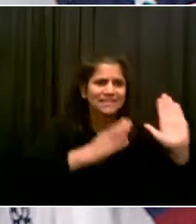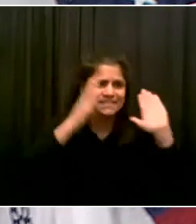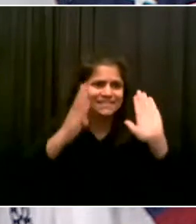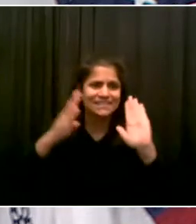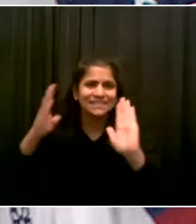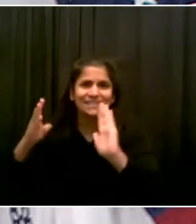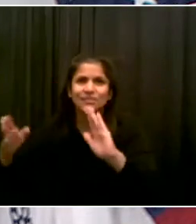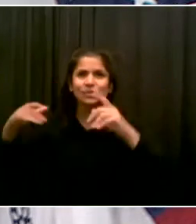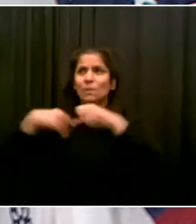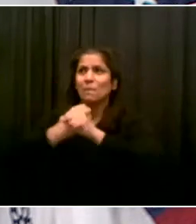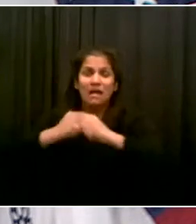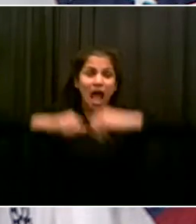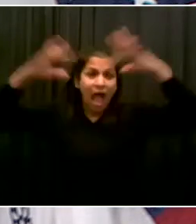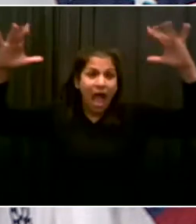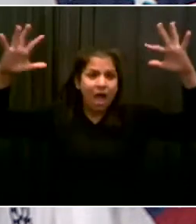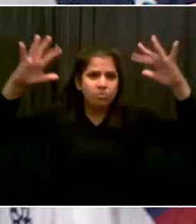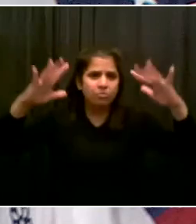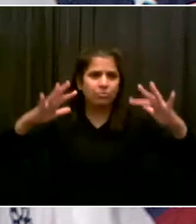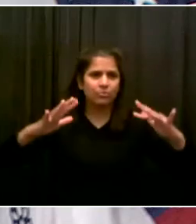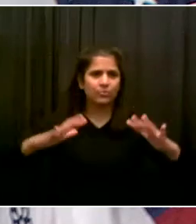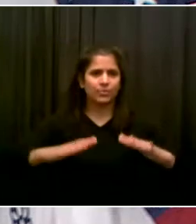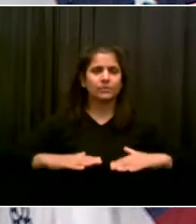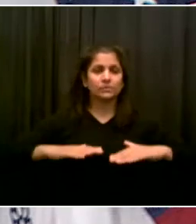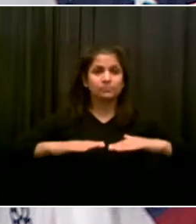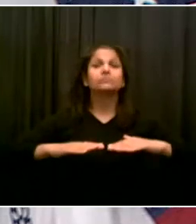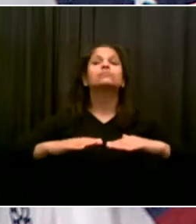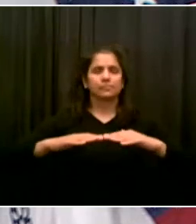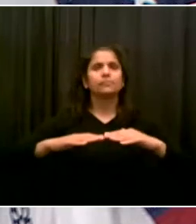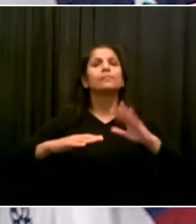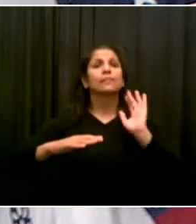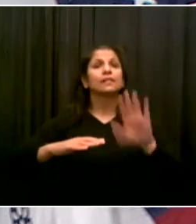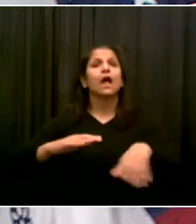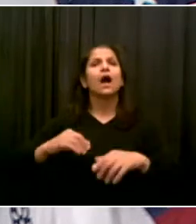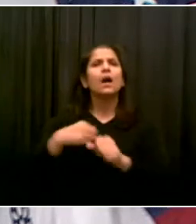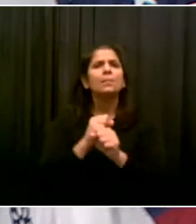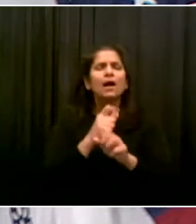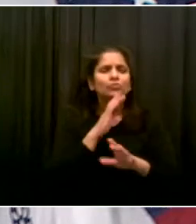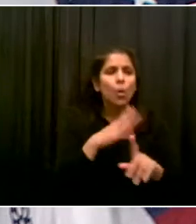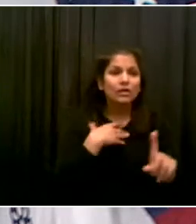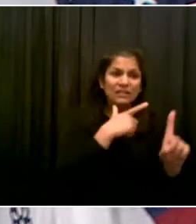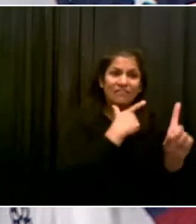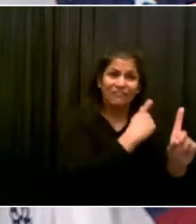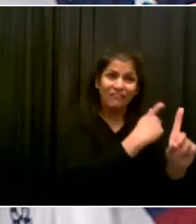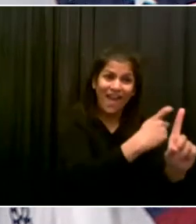need a lot of vigorous efforts by the NYPD to get guns off the streets. Again, we're at a